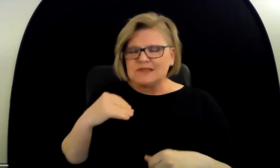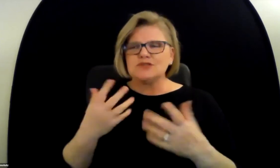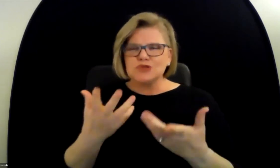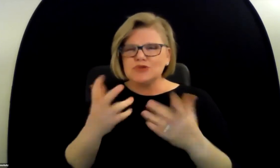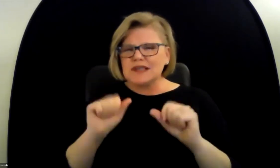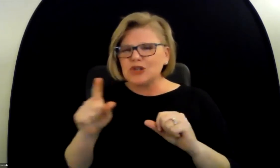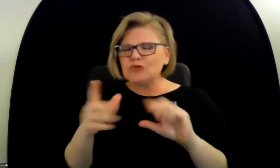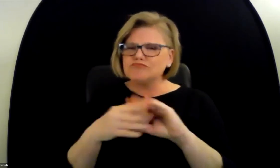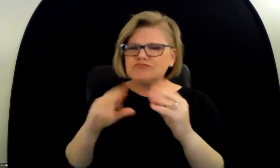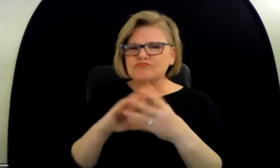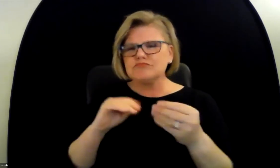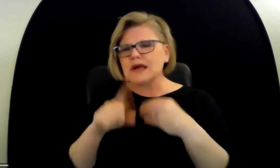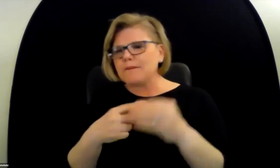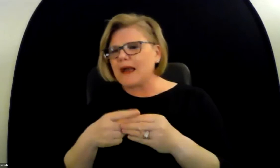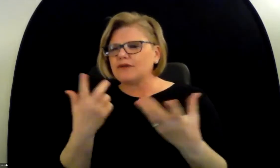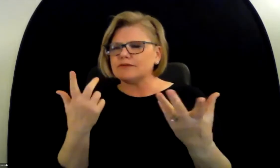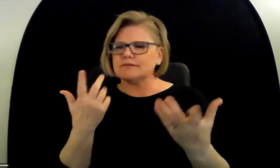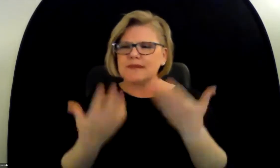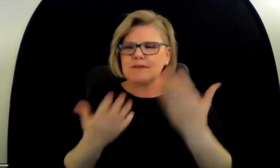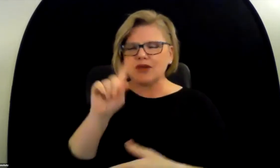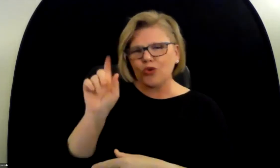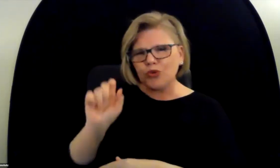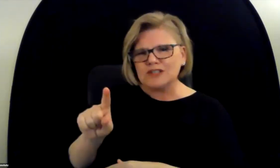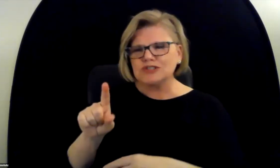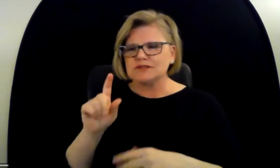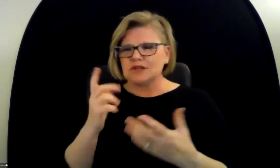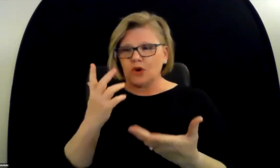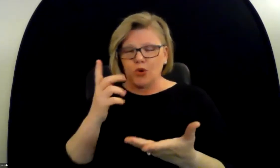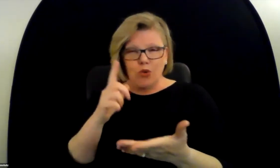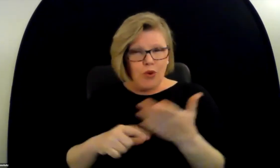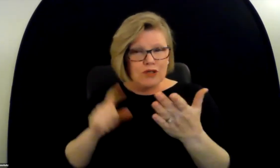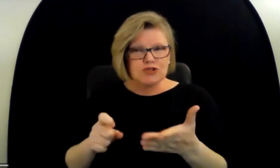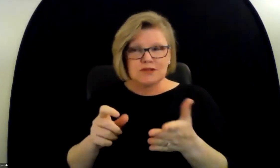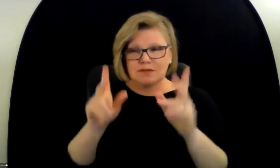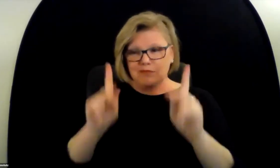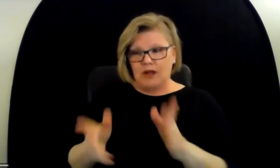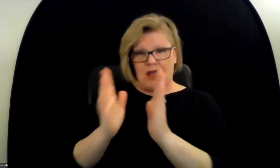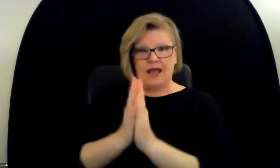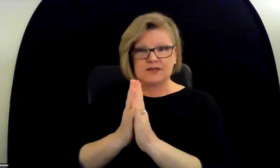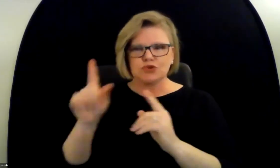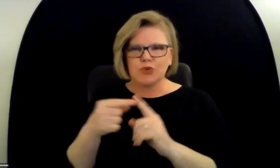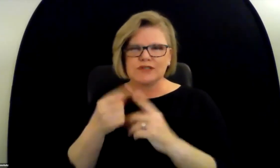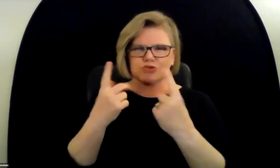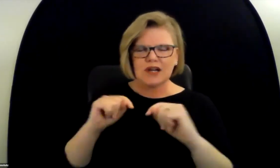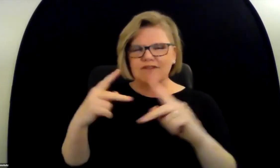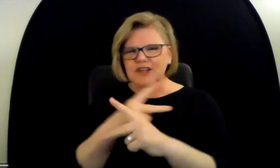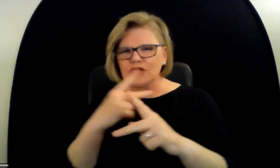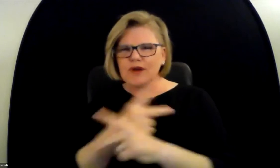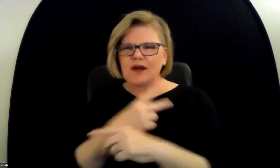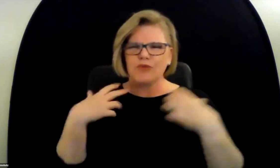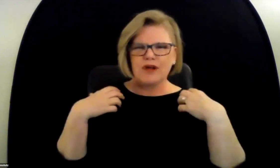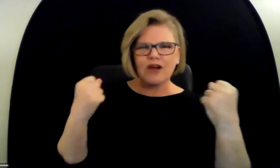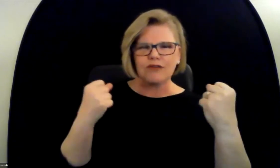bit about what questions do or should a person ask when exploring recovery options, both to